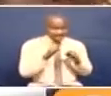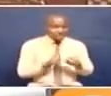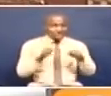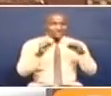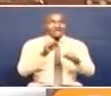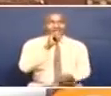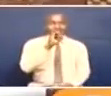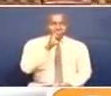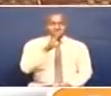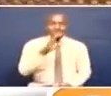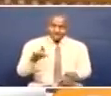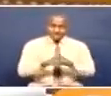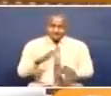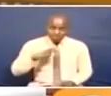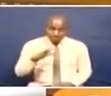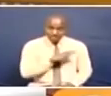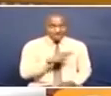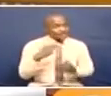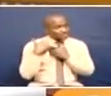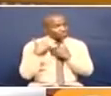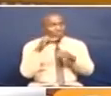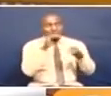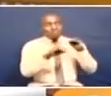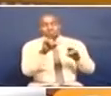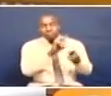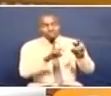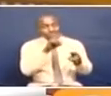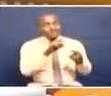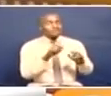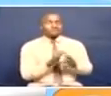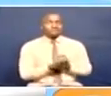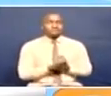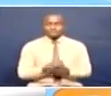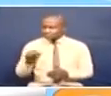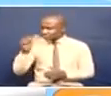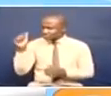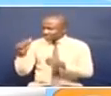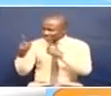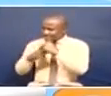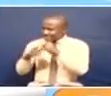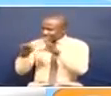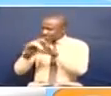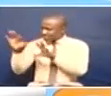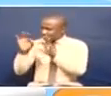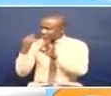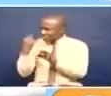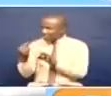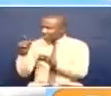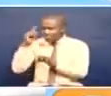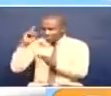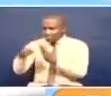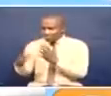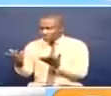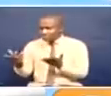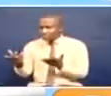that committee that supervises elections in terms of the technology. What about his six-member team that he appointed yesterday? What do you think of that?